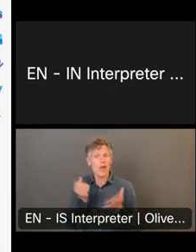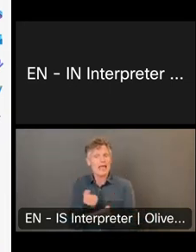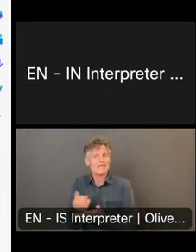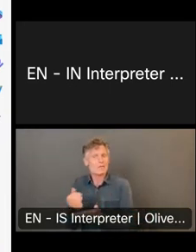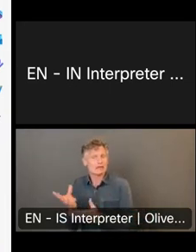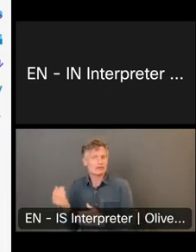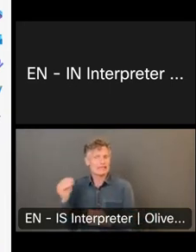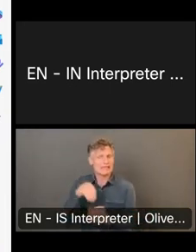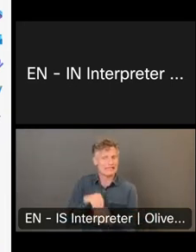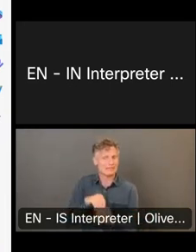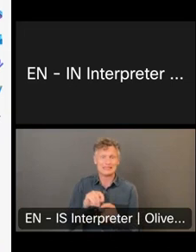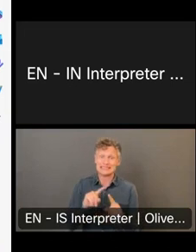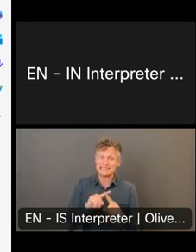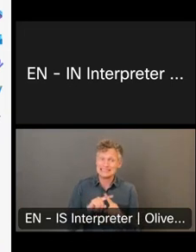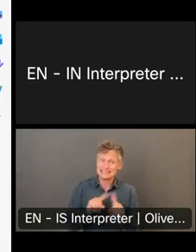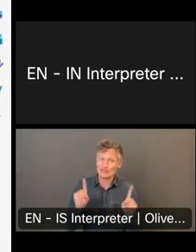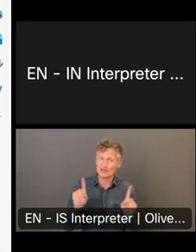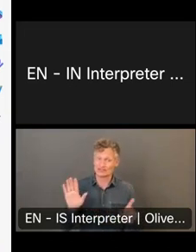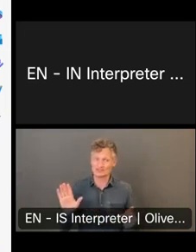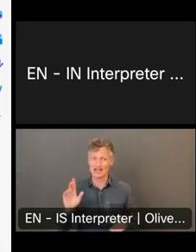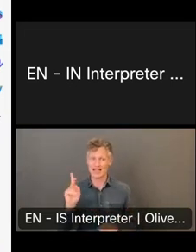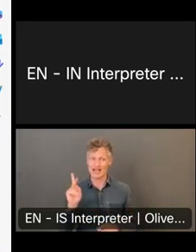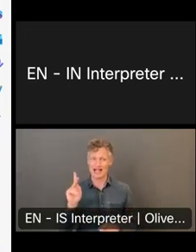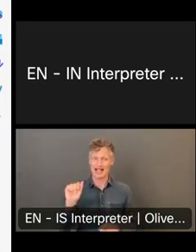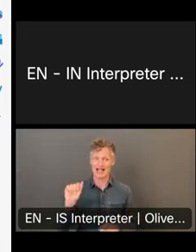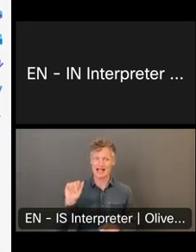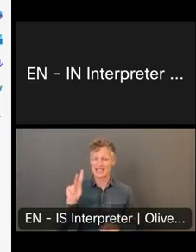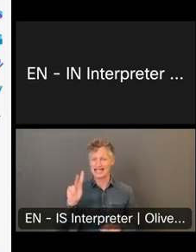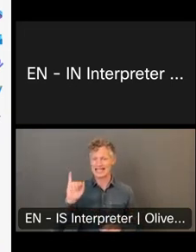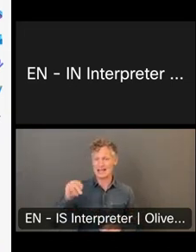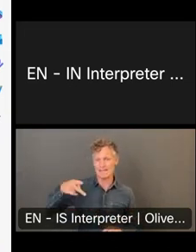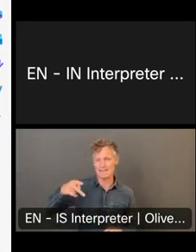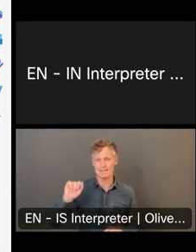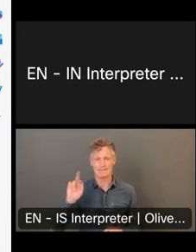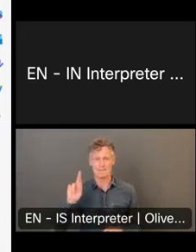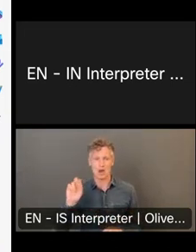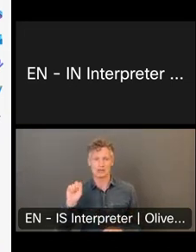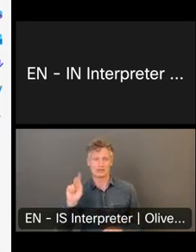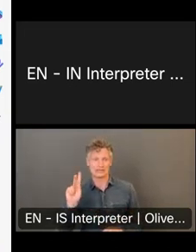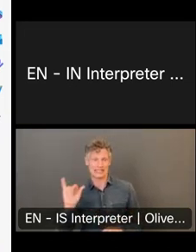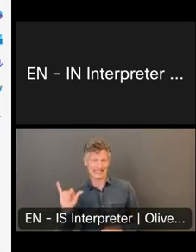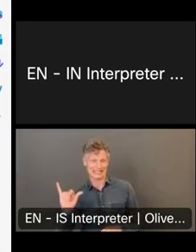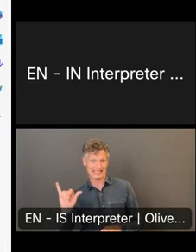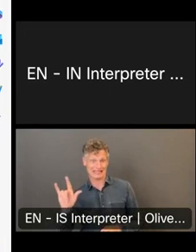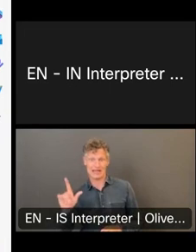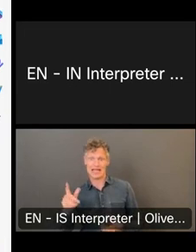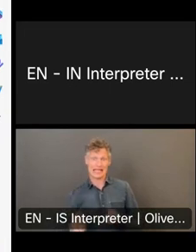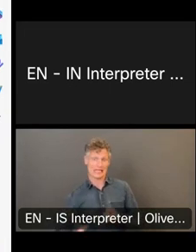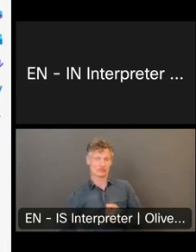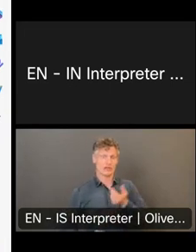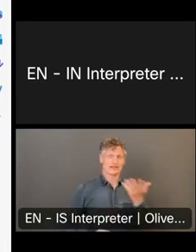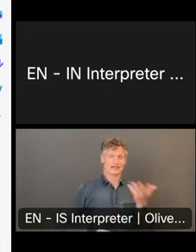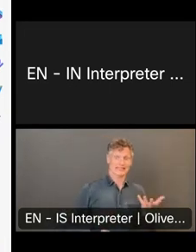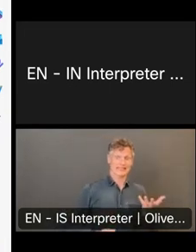what Kaparsky means by expressiveness, which is really another term for Clarté. So this is This